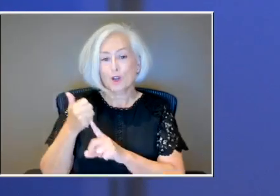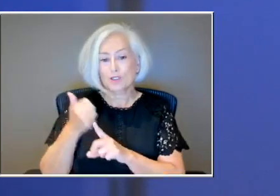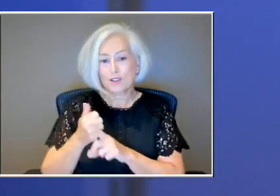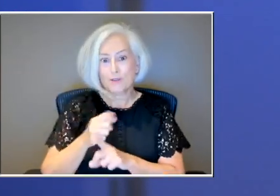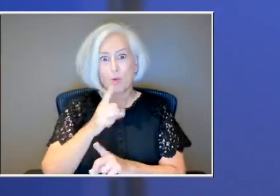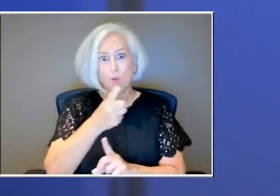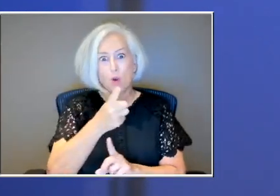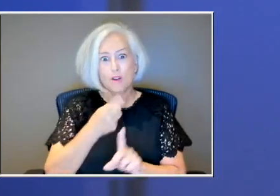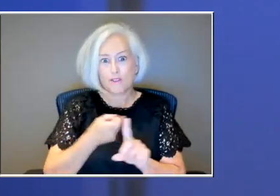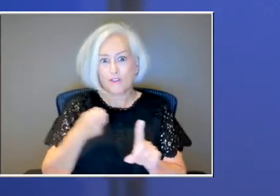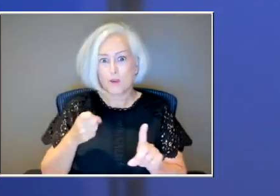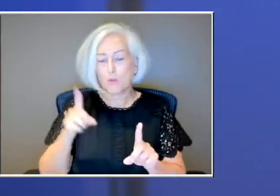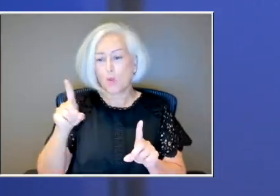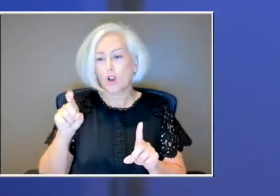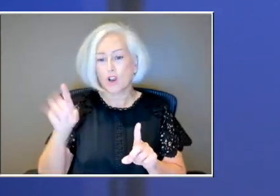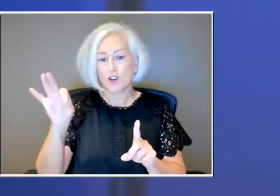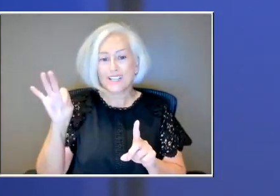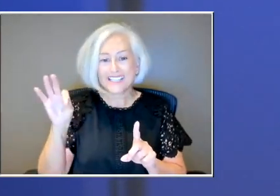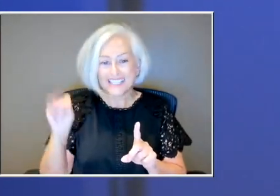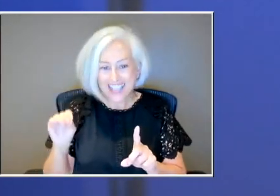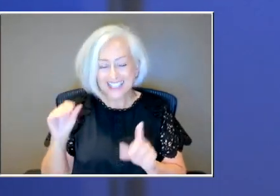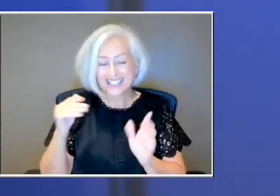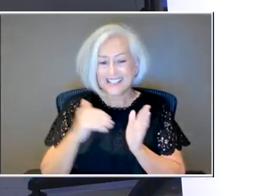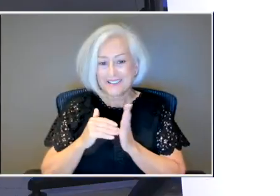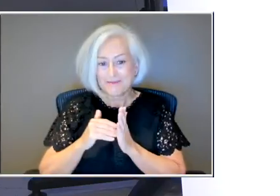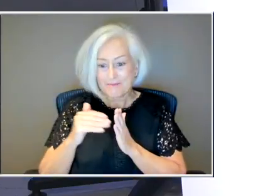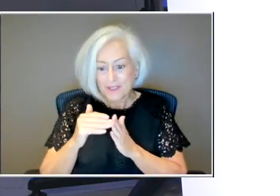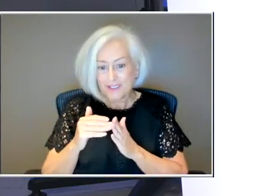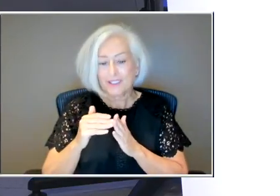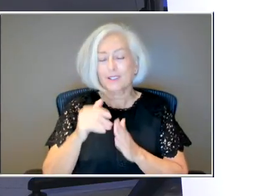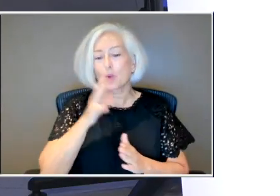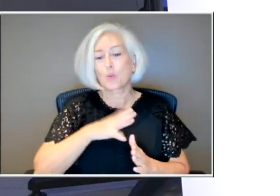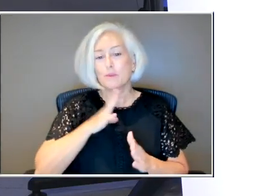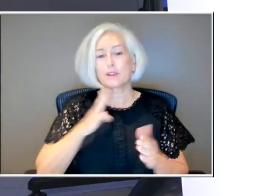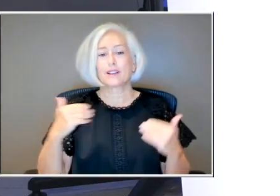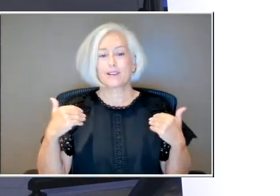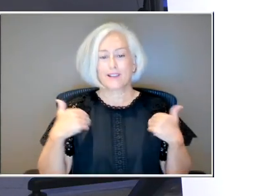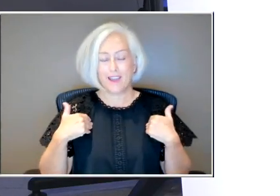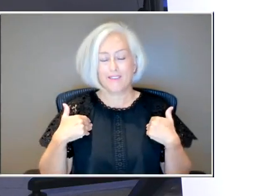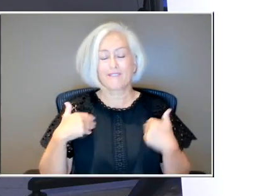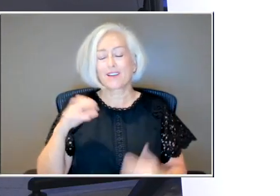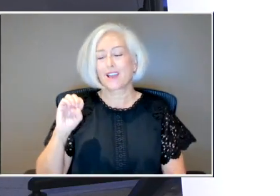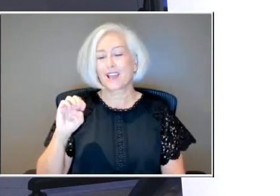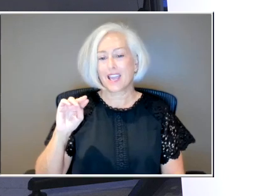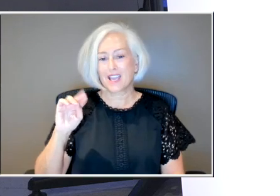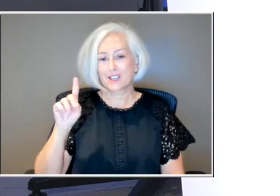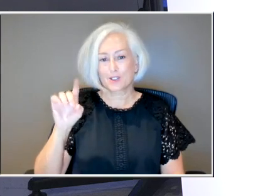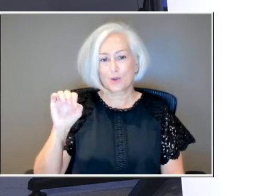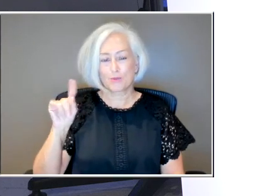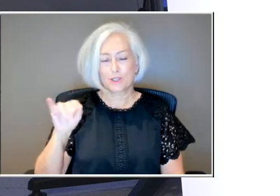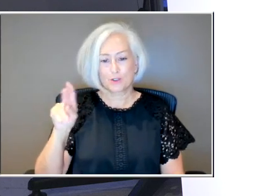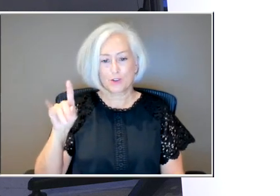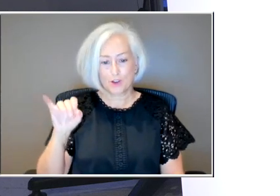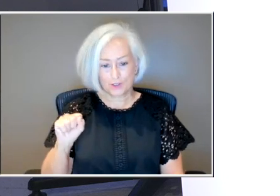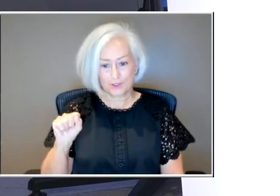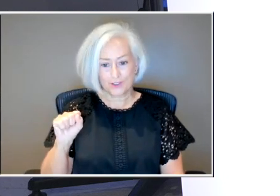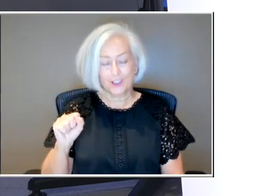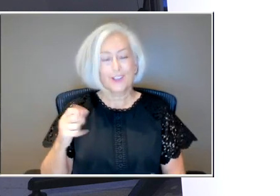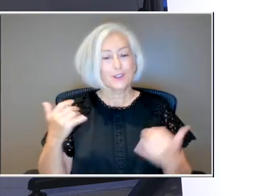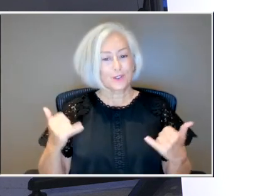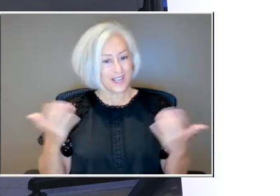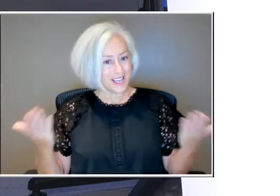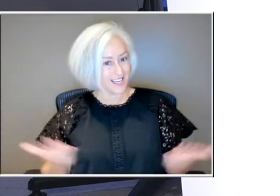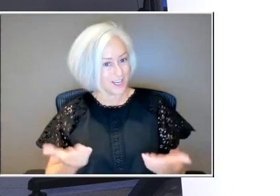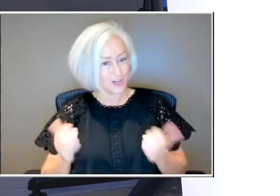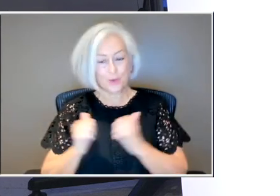women worldwide who suffer from endometriosis. She joins us here in studio along with her OBGYN and endometriosis specialist,